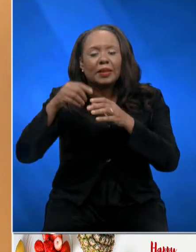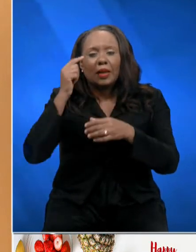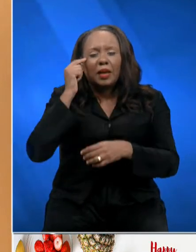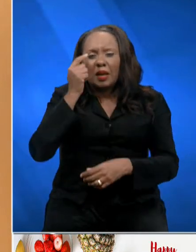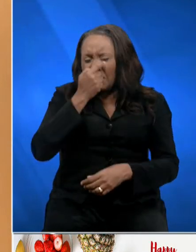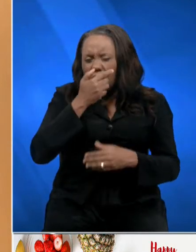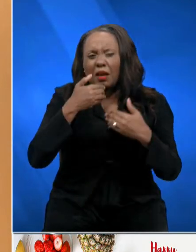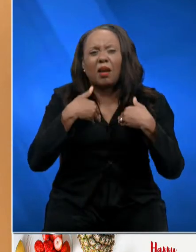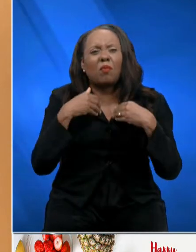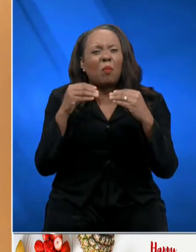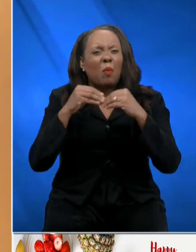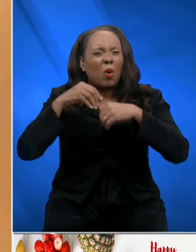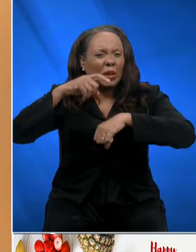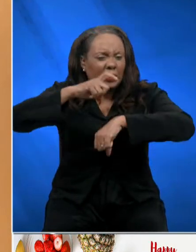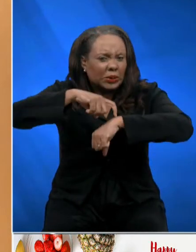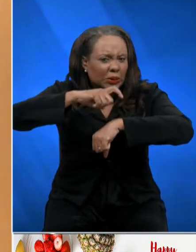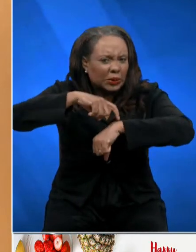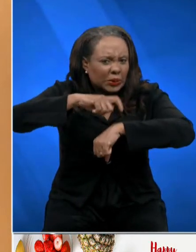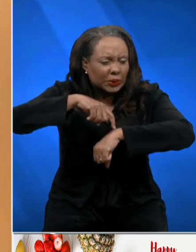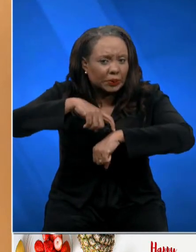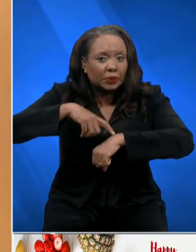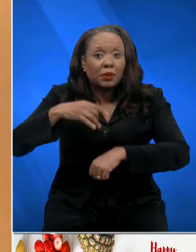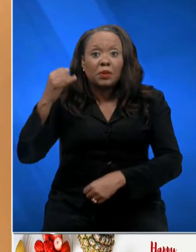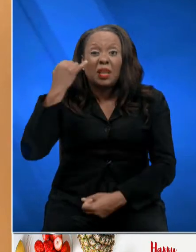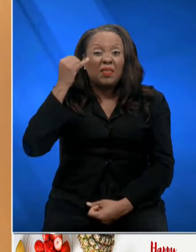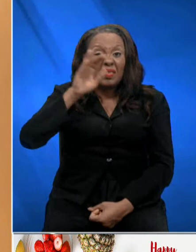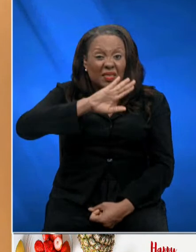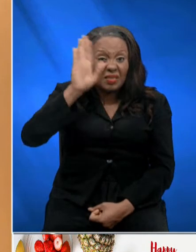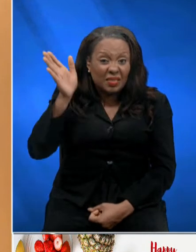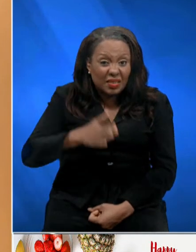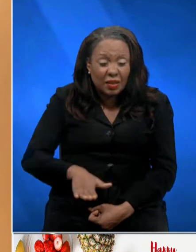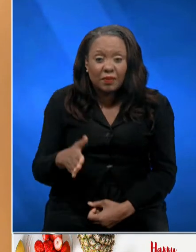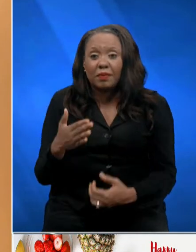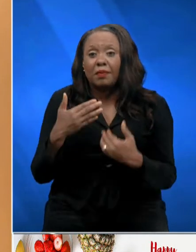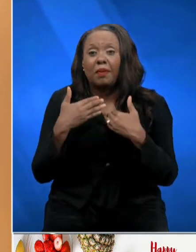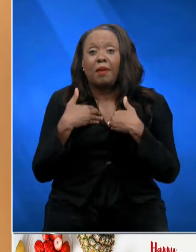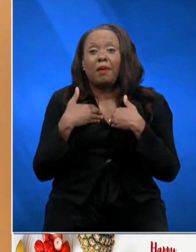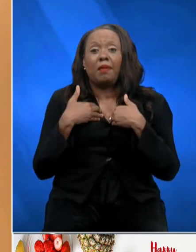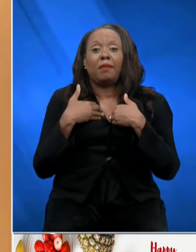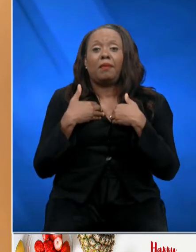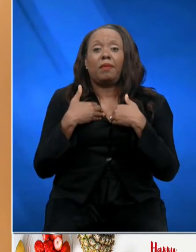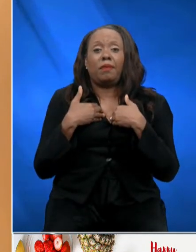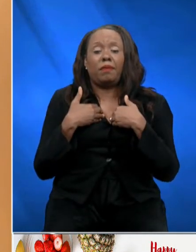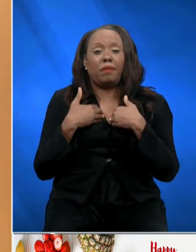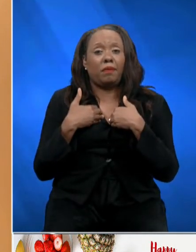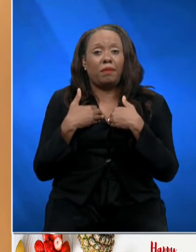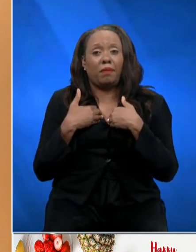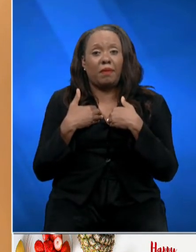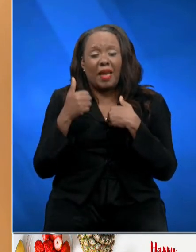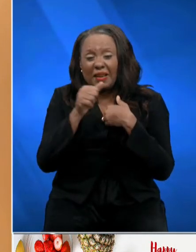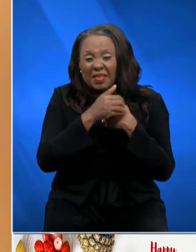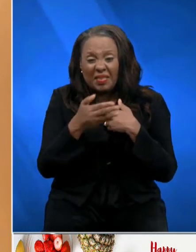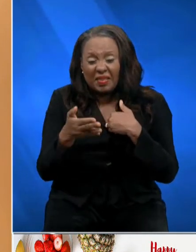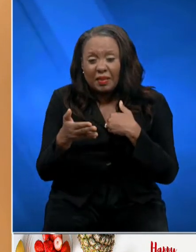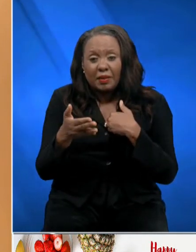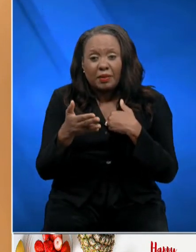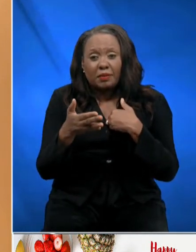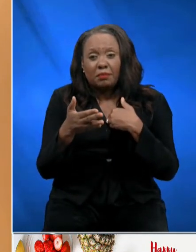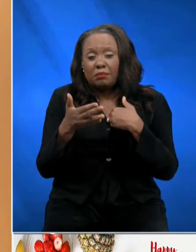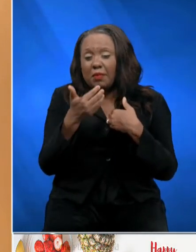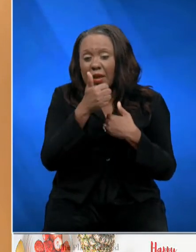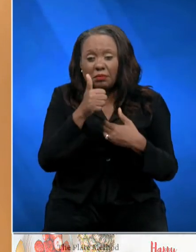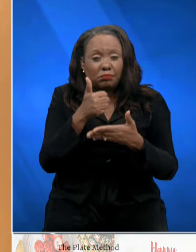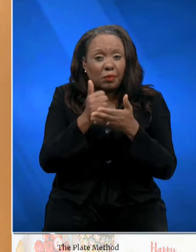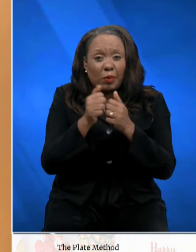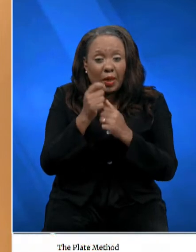or further laser. If you've never had any treatment in the eye and then there's bleeding, you need to